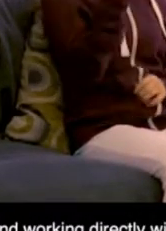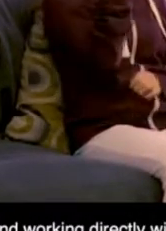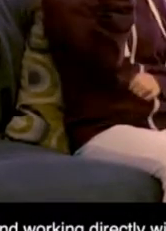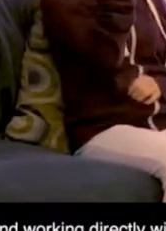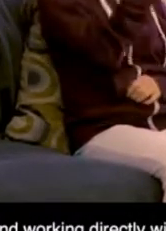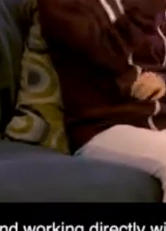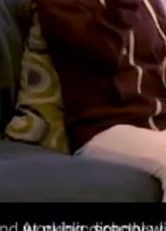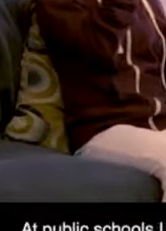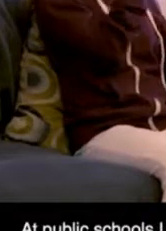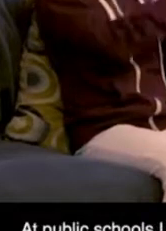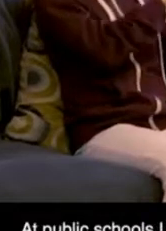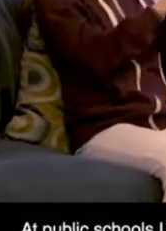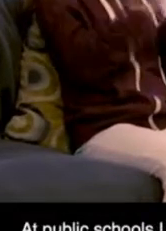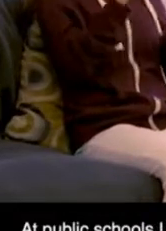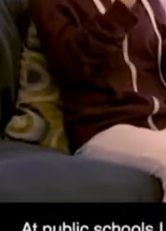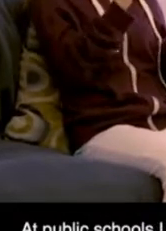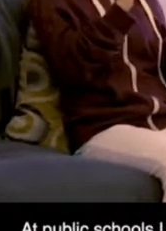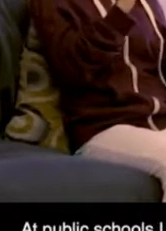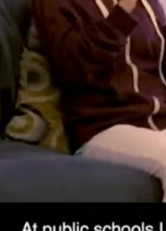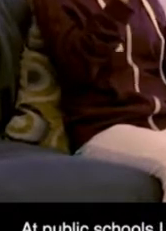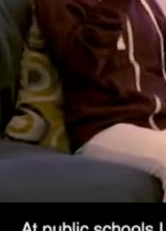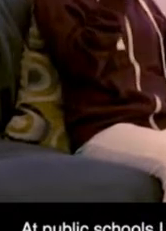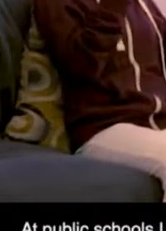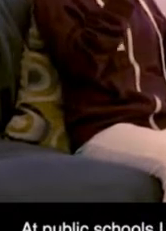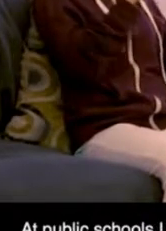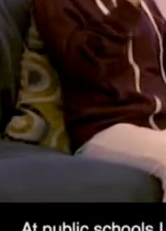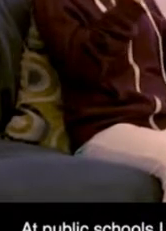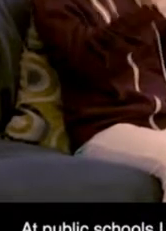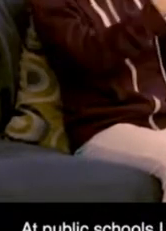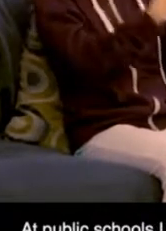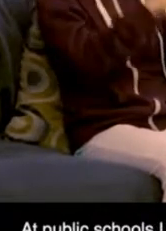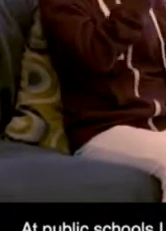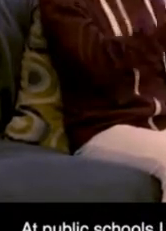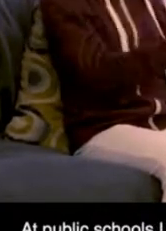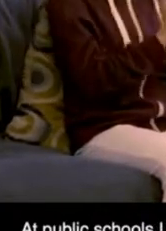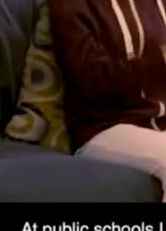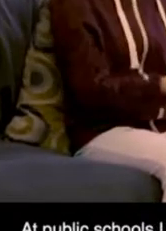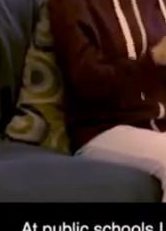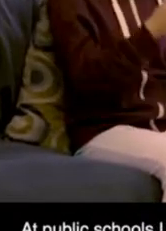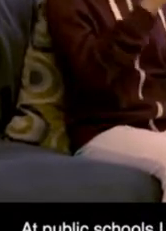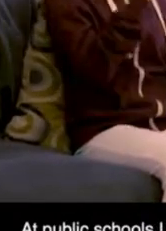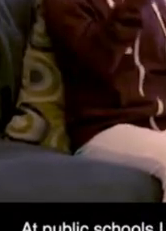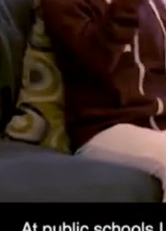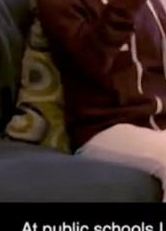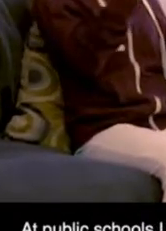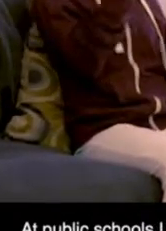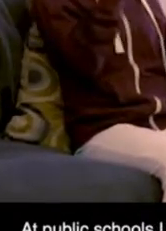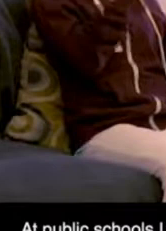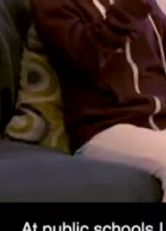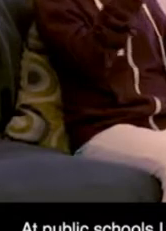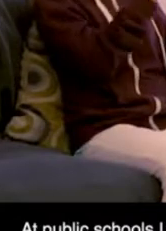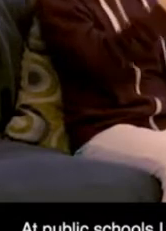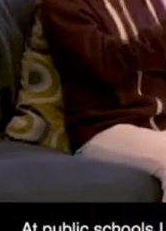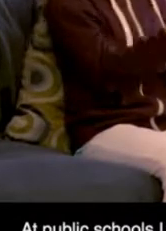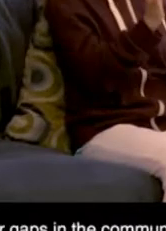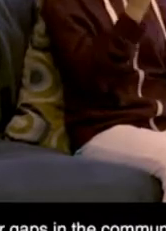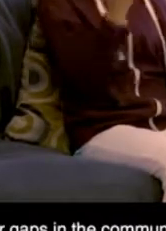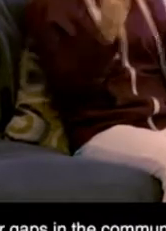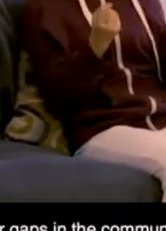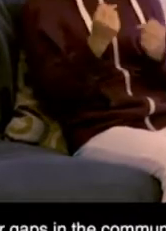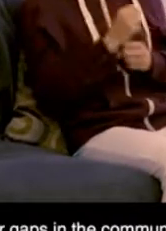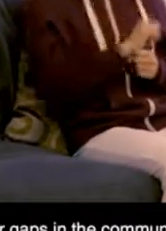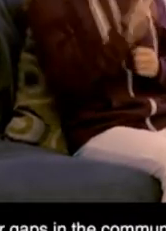education freely that way. At public schools, I think maybe sometimes there might be miscommunication